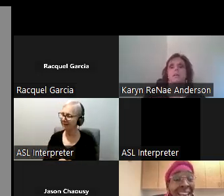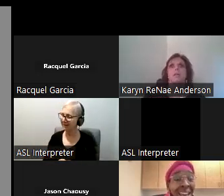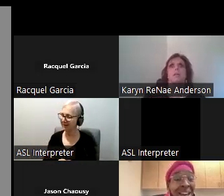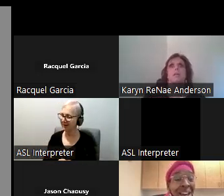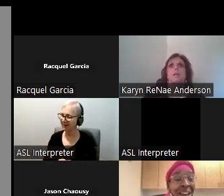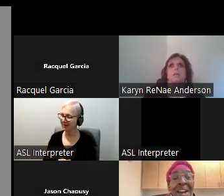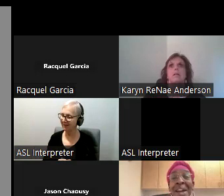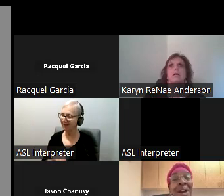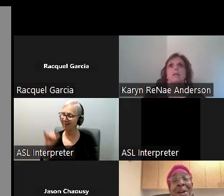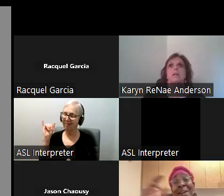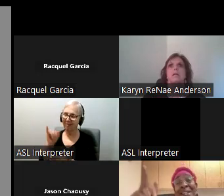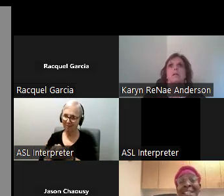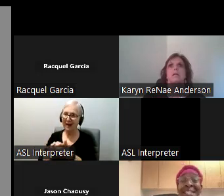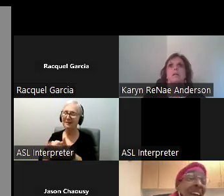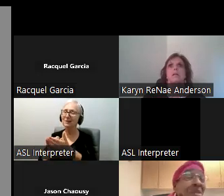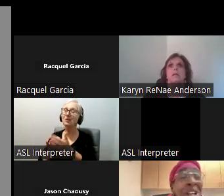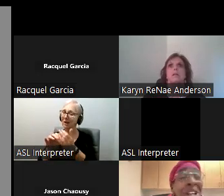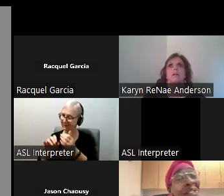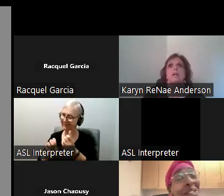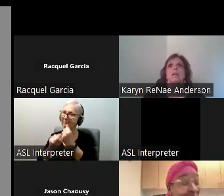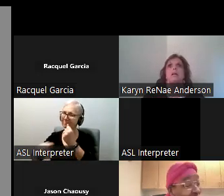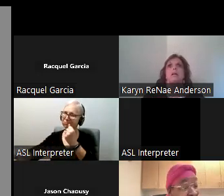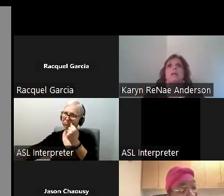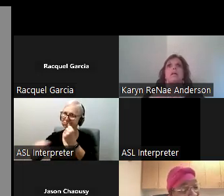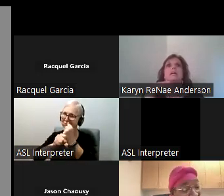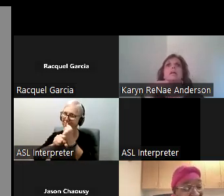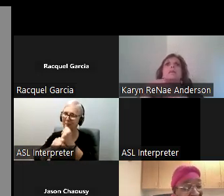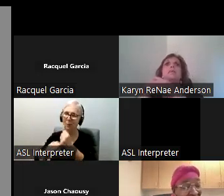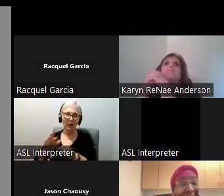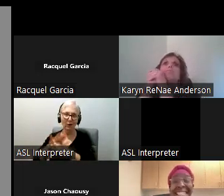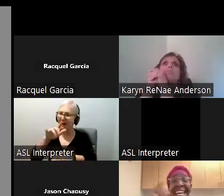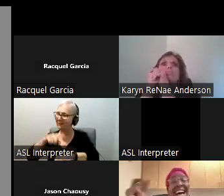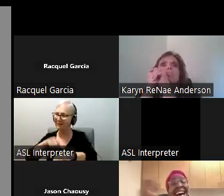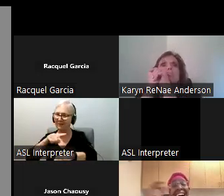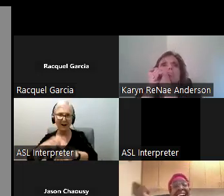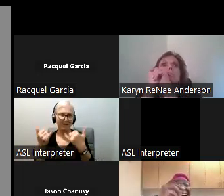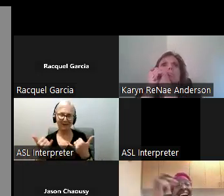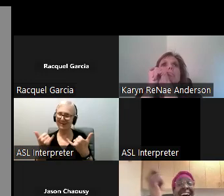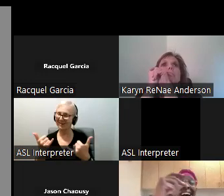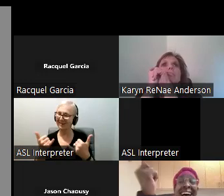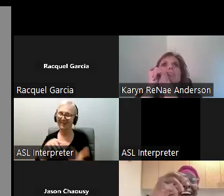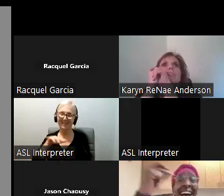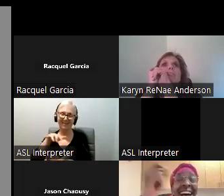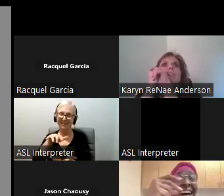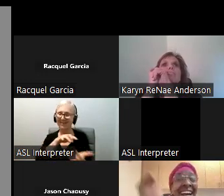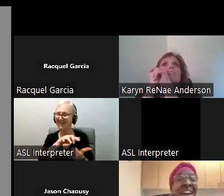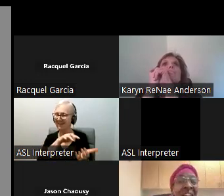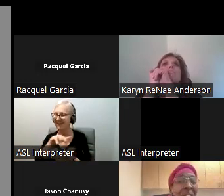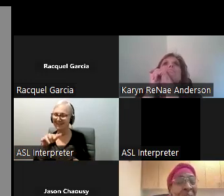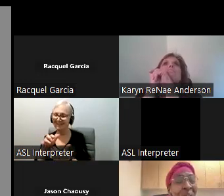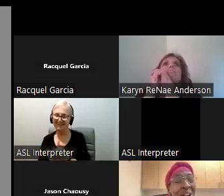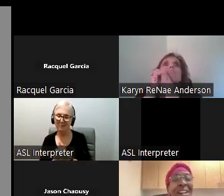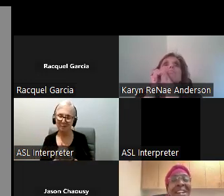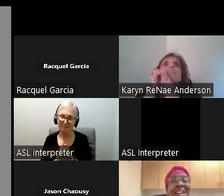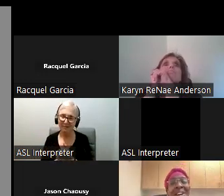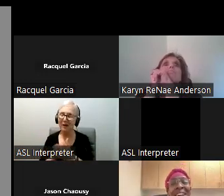Well, that is certainly going to take much more. Yeah, we don't even have time for that. Right. But we'll be more